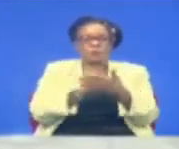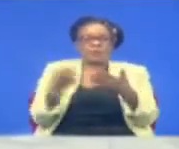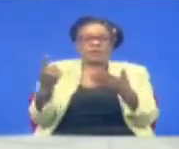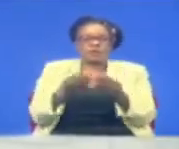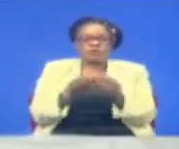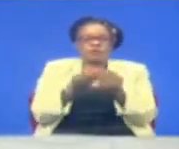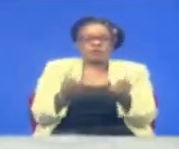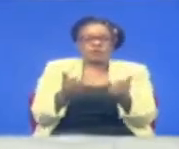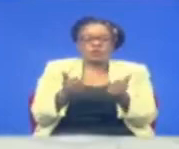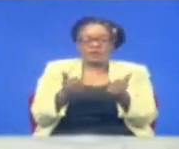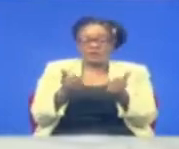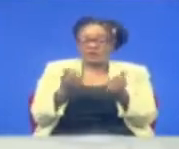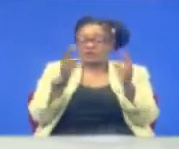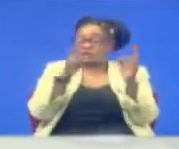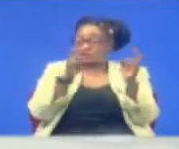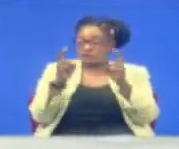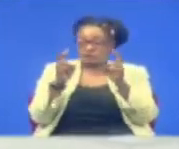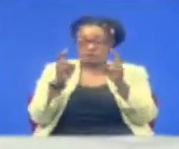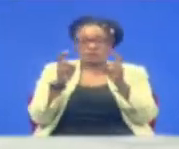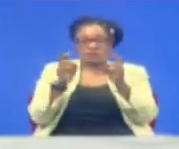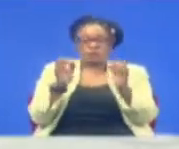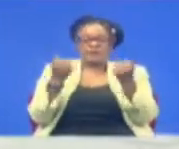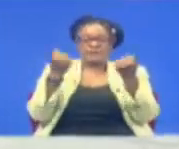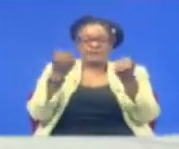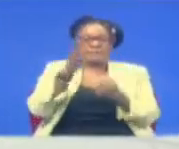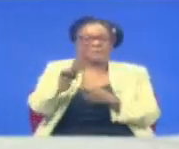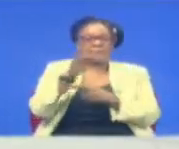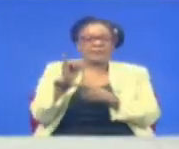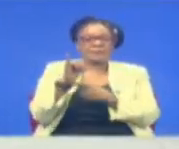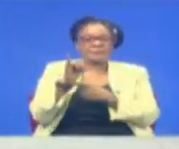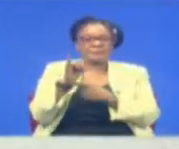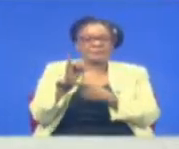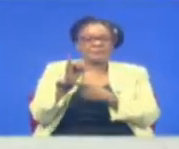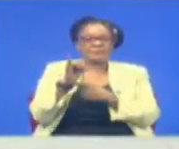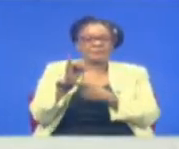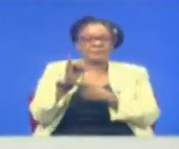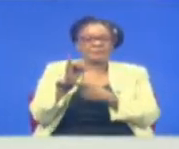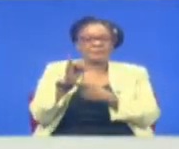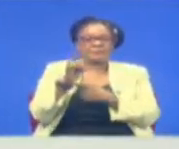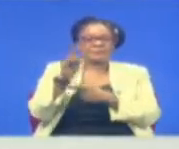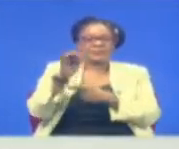emerging issues with the effort of saving the BBI. Kennedy Muredi, NTV.